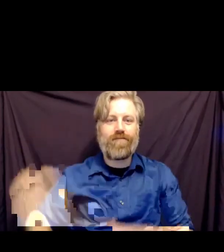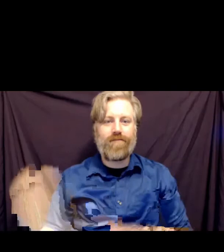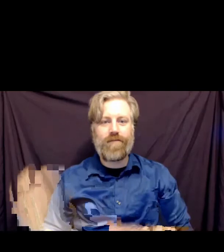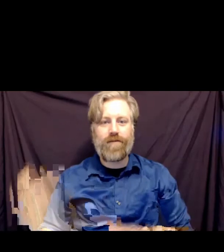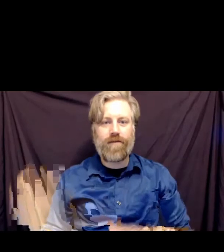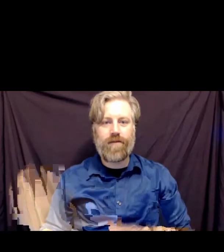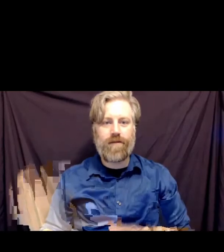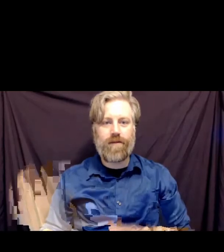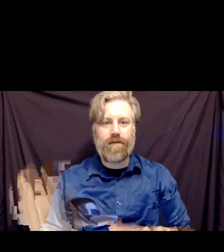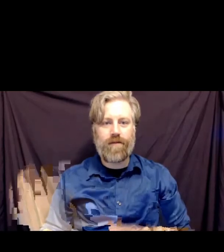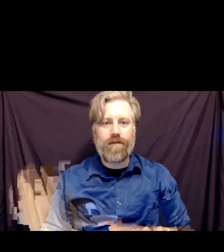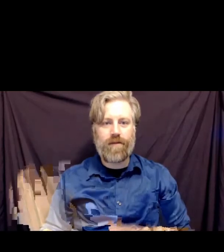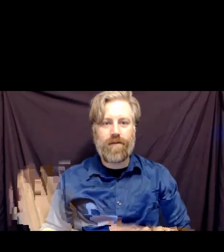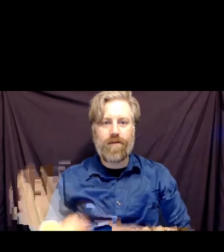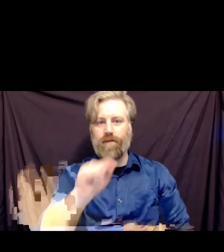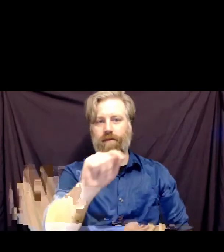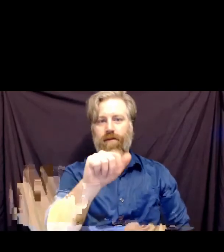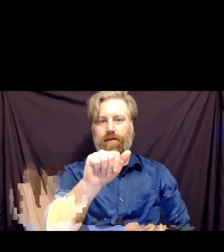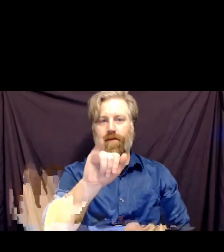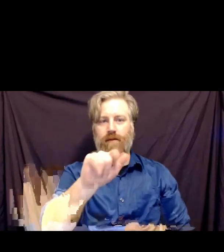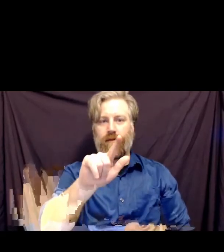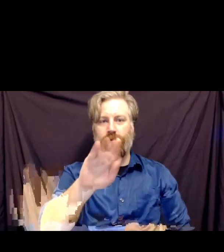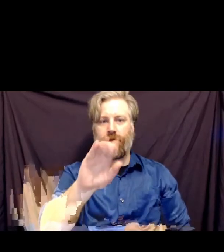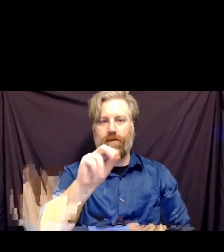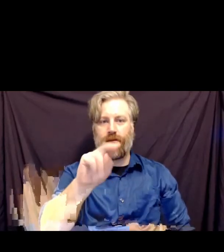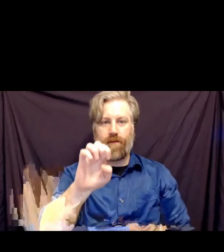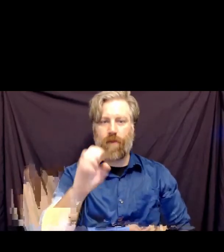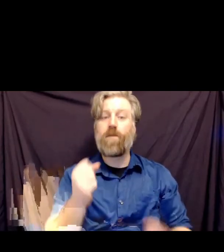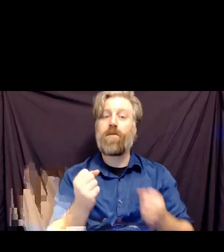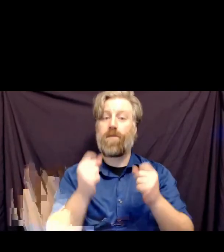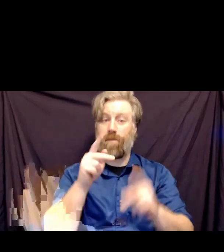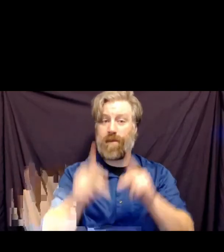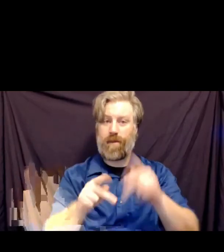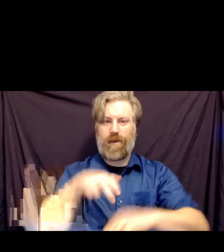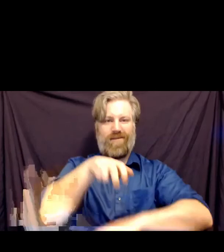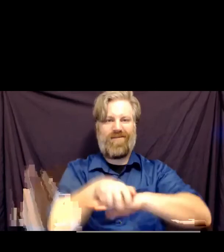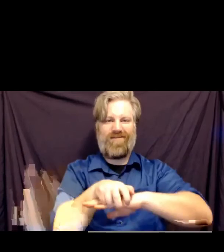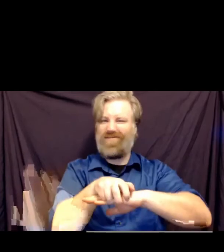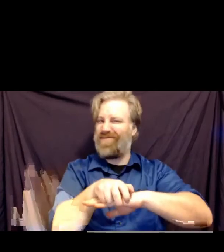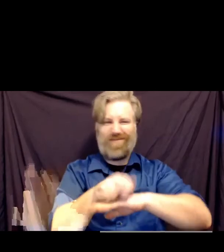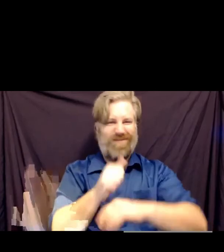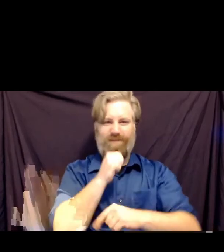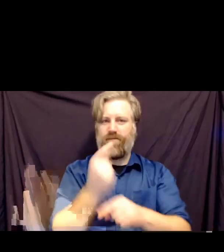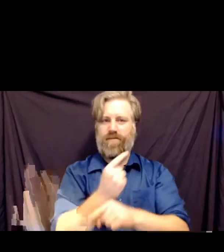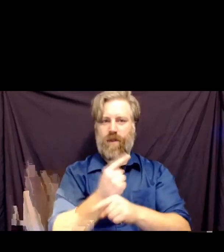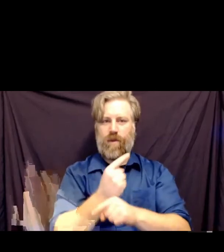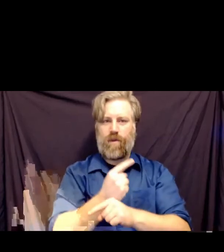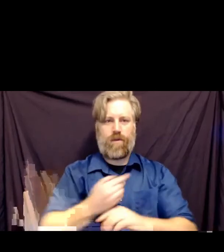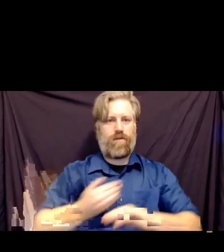Tap the sacrum and the tailbone. Now this is, most of us sit on our tailbone incorrectly, so we need to tap the